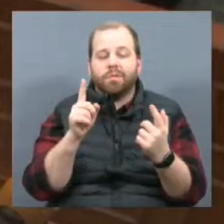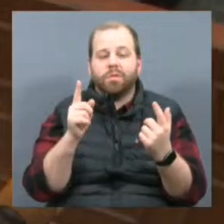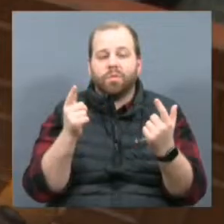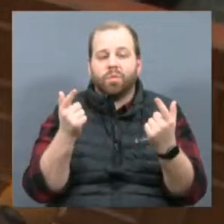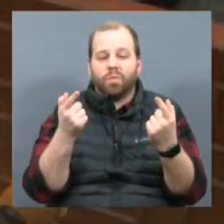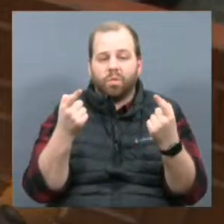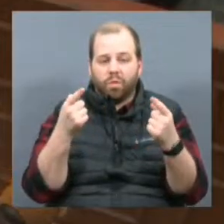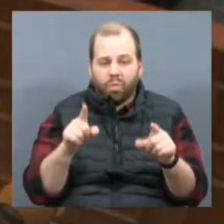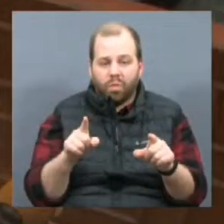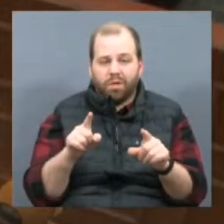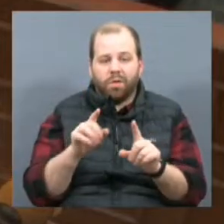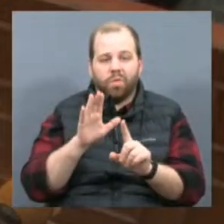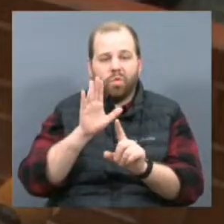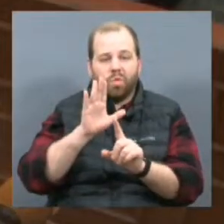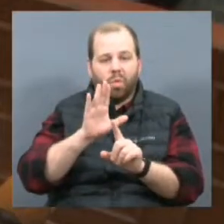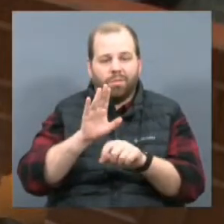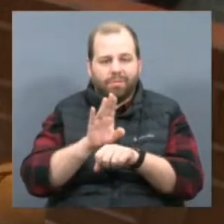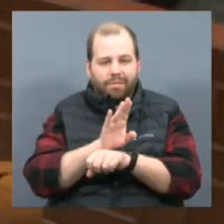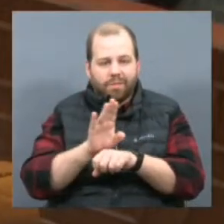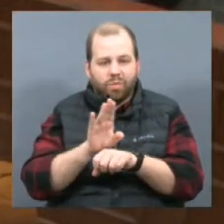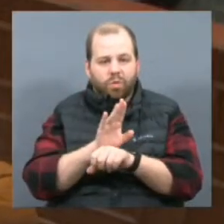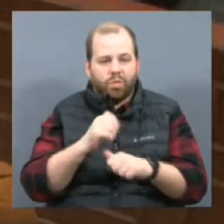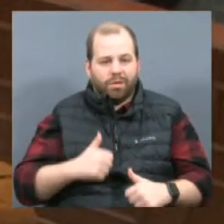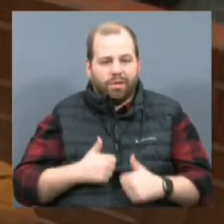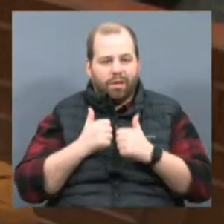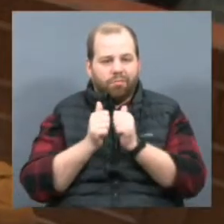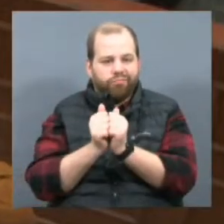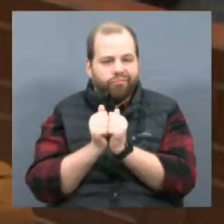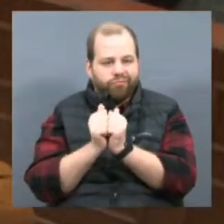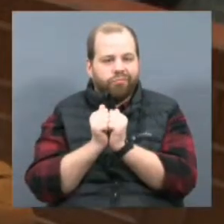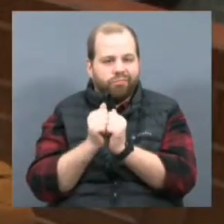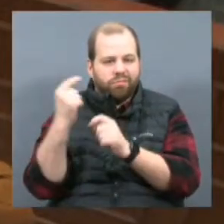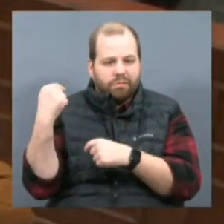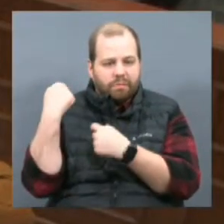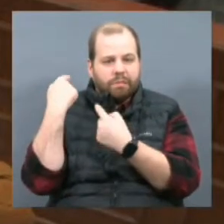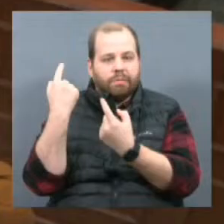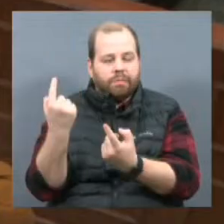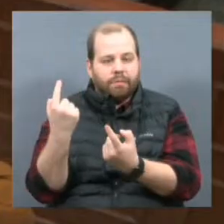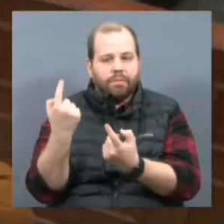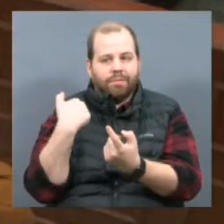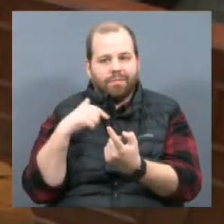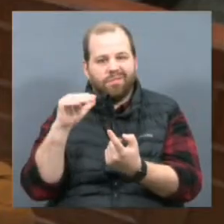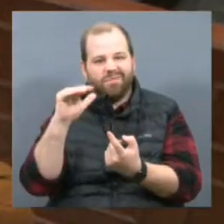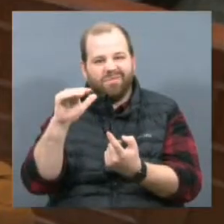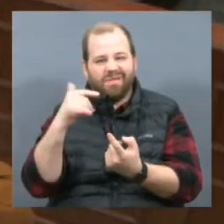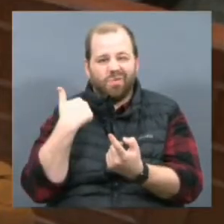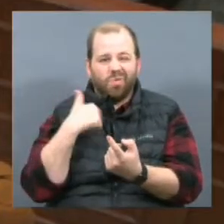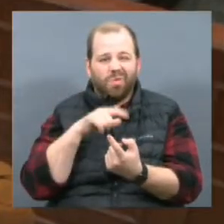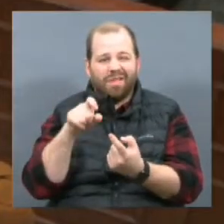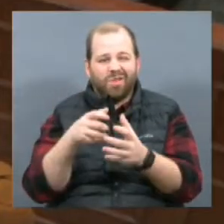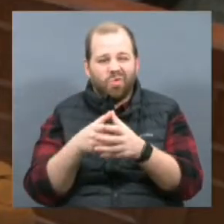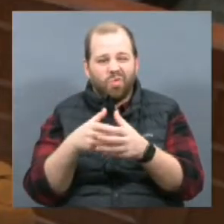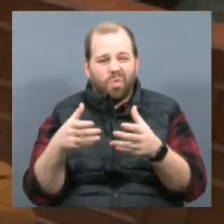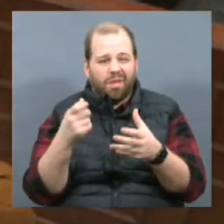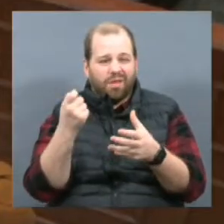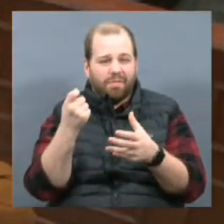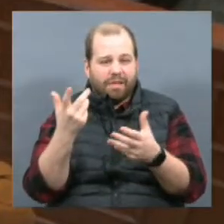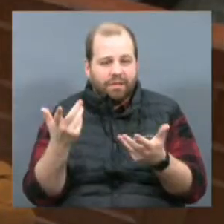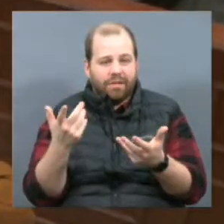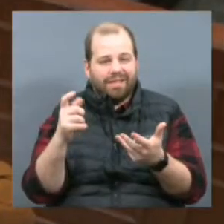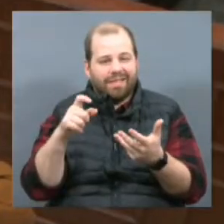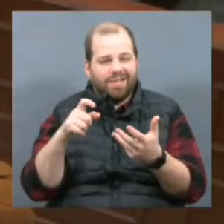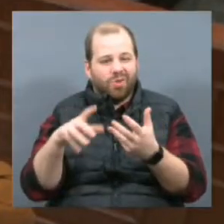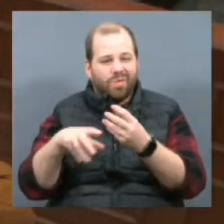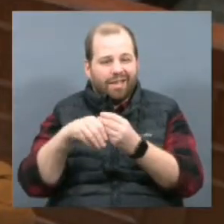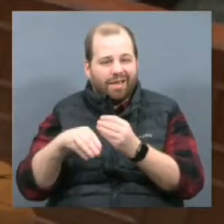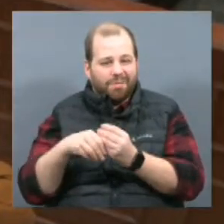those businesses that you live with and that you coexist with comes and says, you know what, we need to grow a little bit, we need to